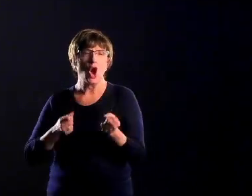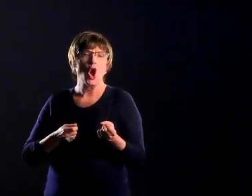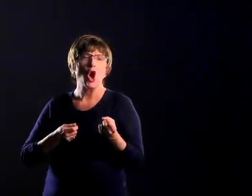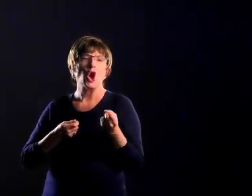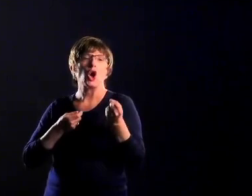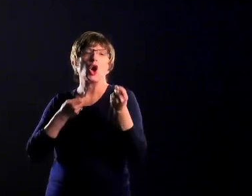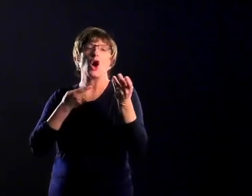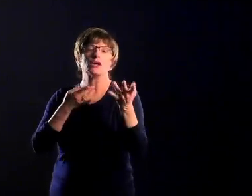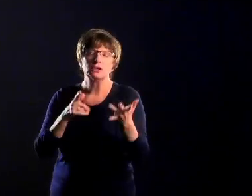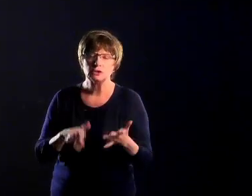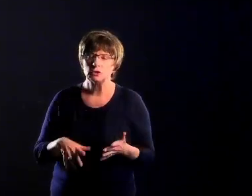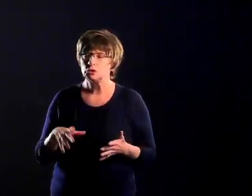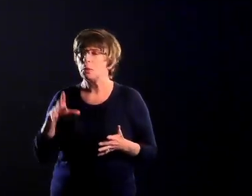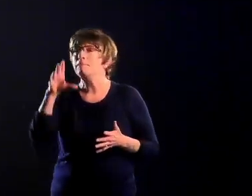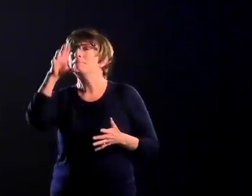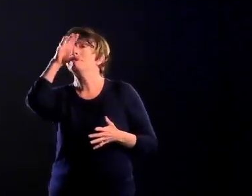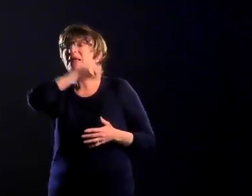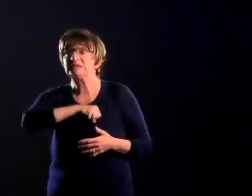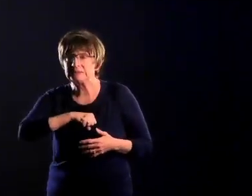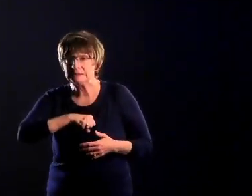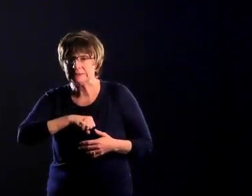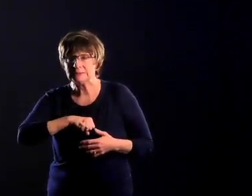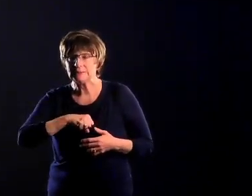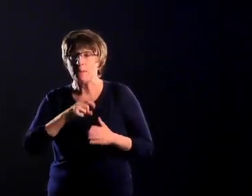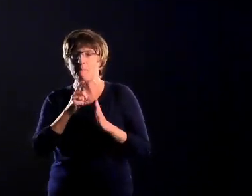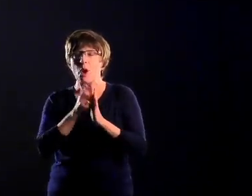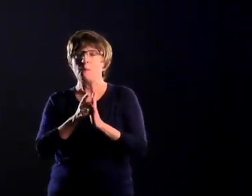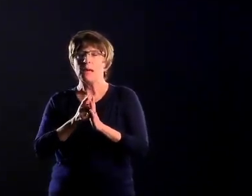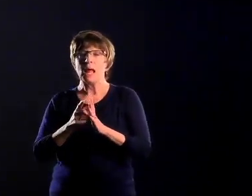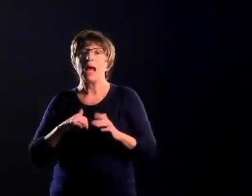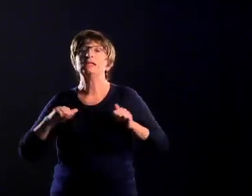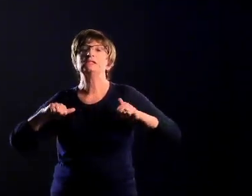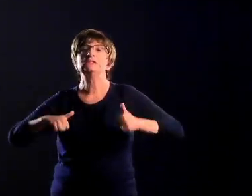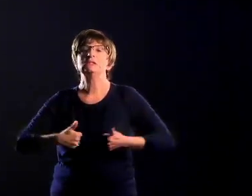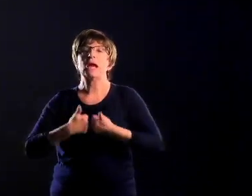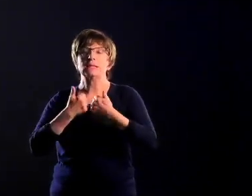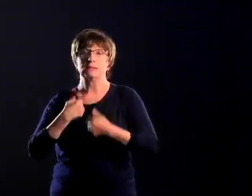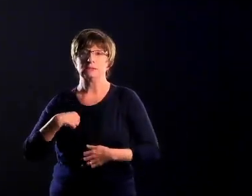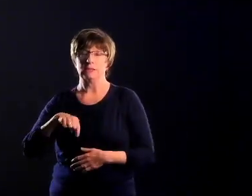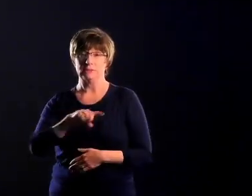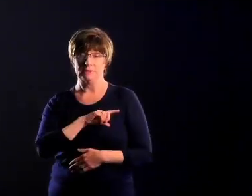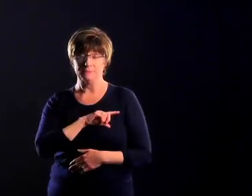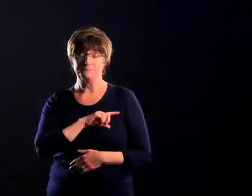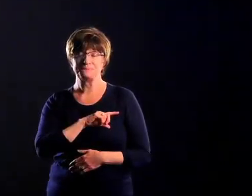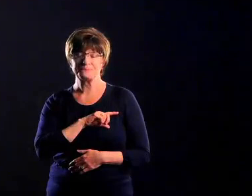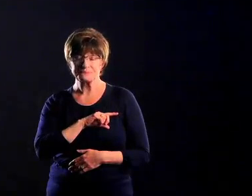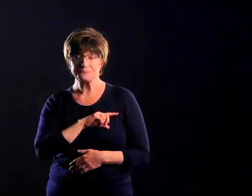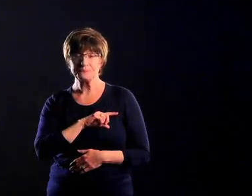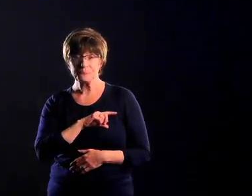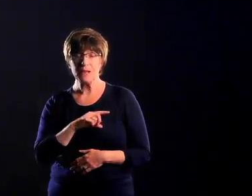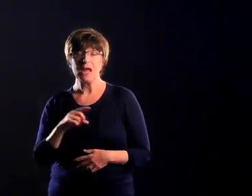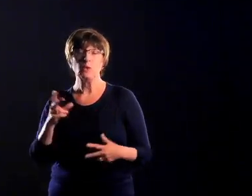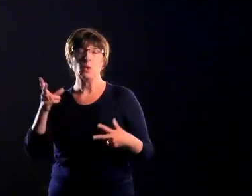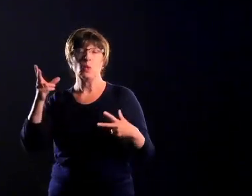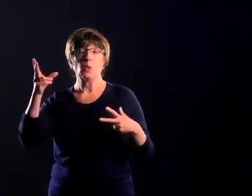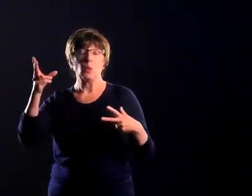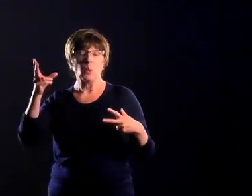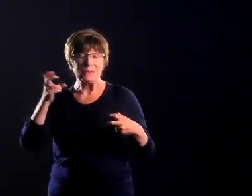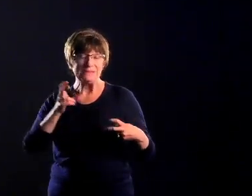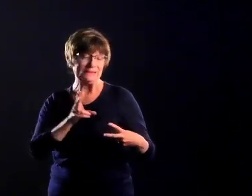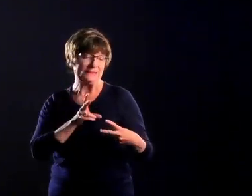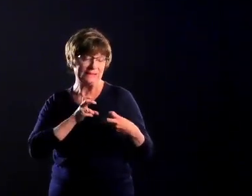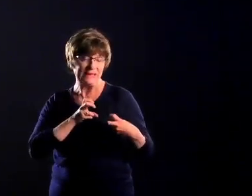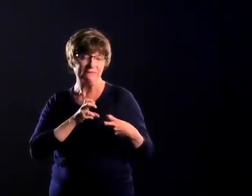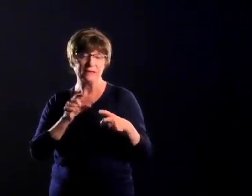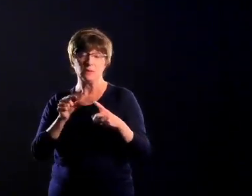the moment. And so I do challenge us, in the midst of receiving the word of God, to make sure that we